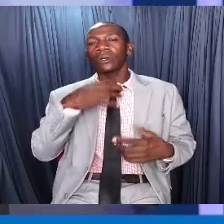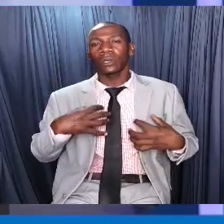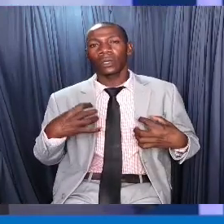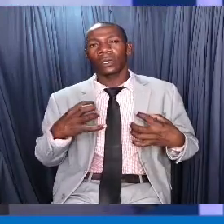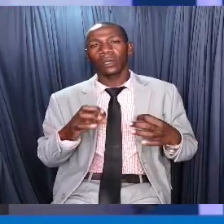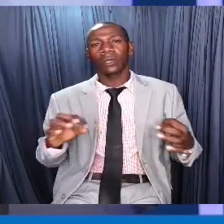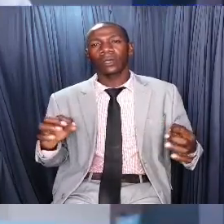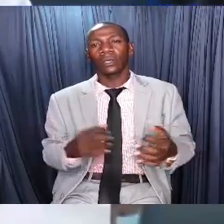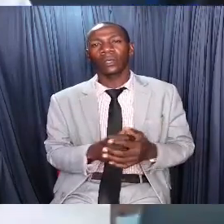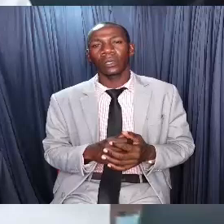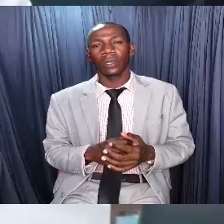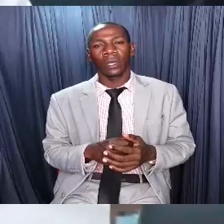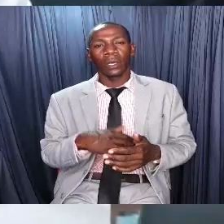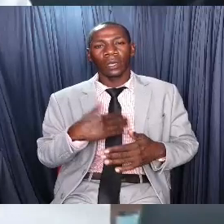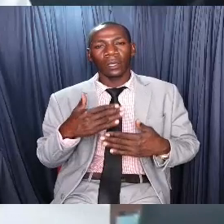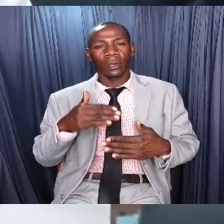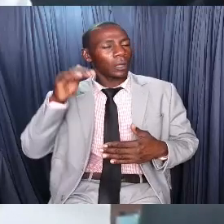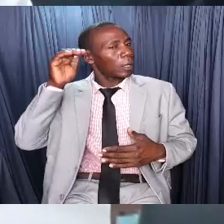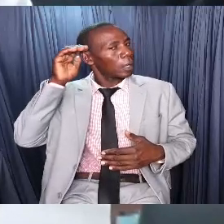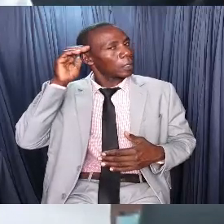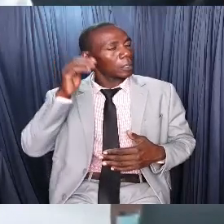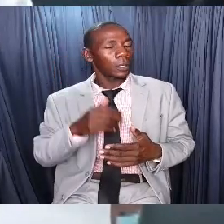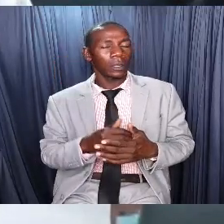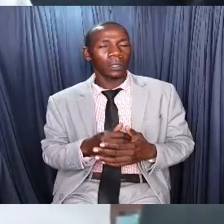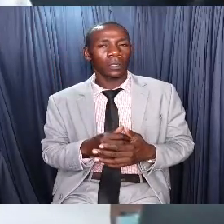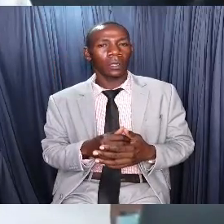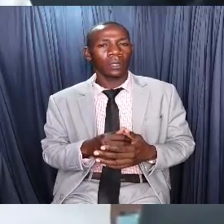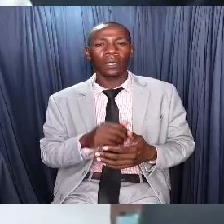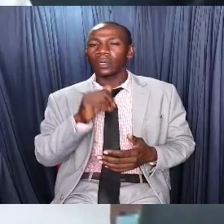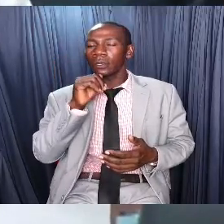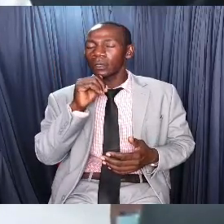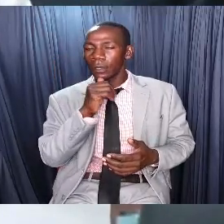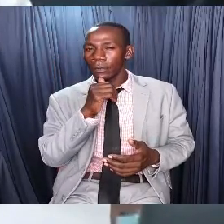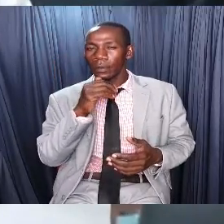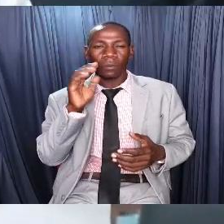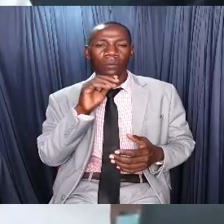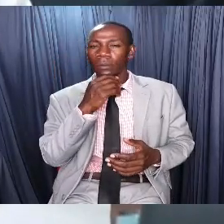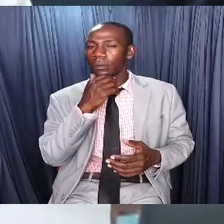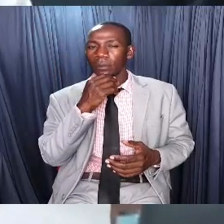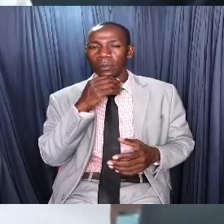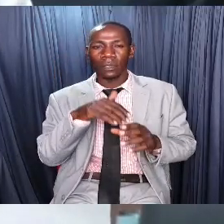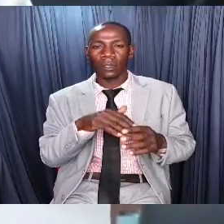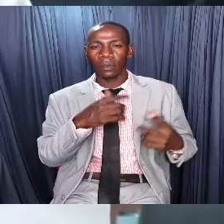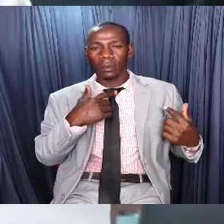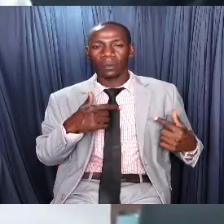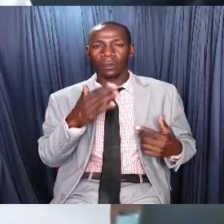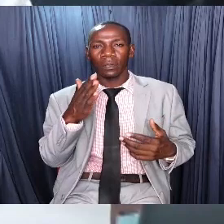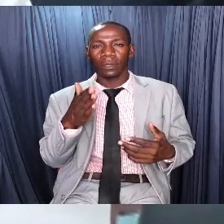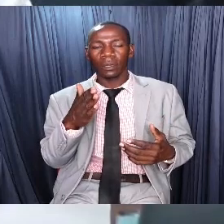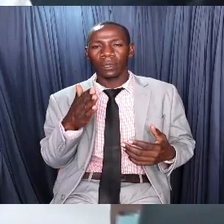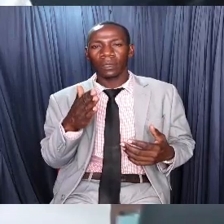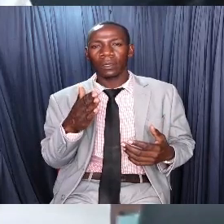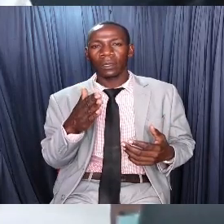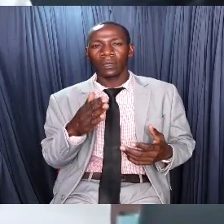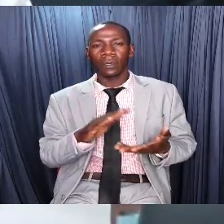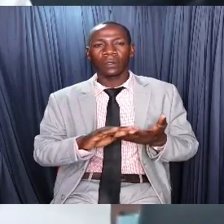live. Kwa kule kusikia. Through hearkening to that. Na kusikitika moyoni. And being very remorseful. Ezekiah. Ile